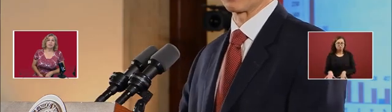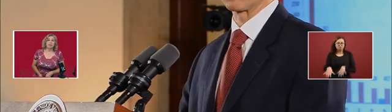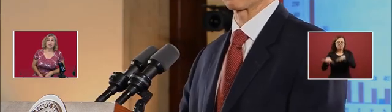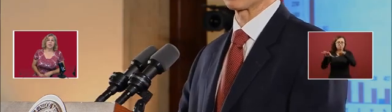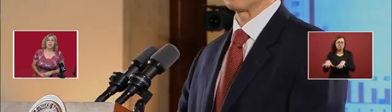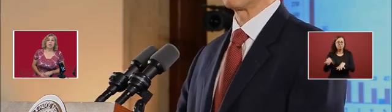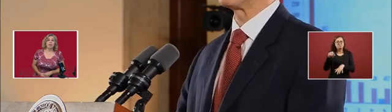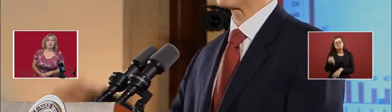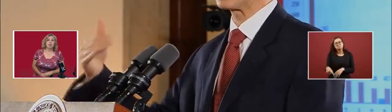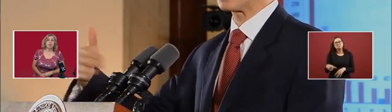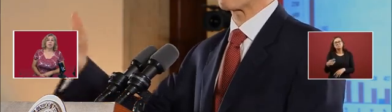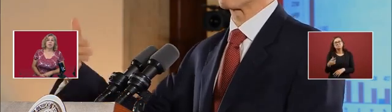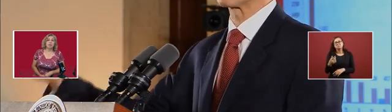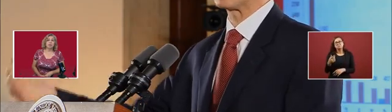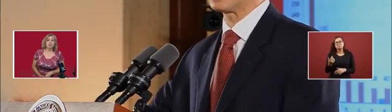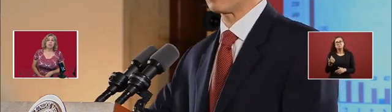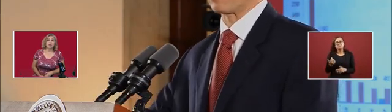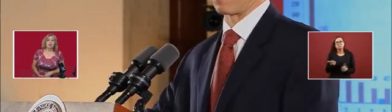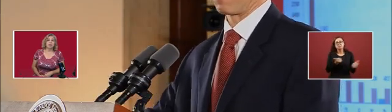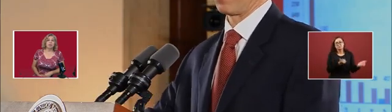on top of some